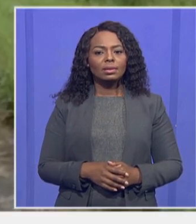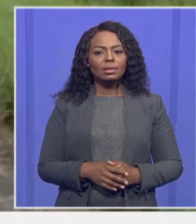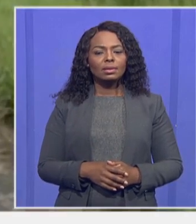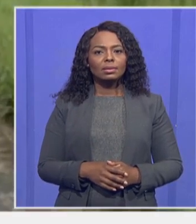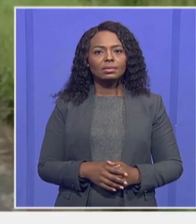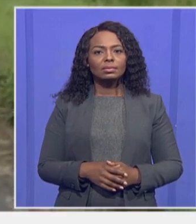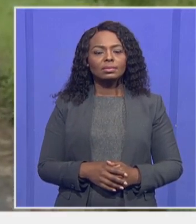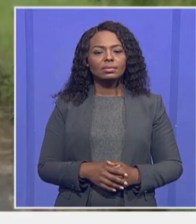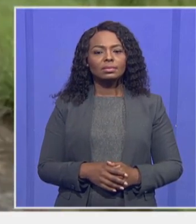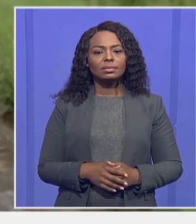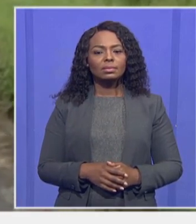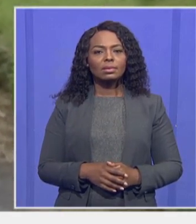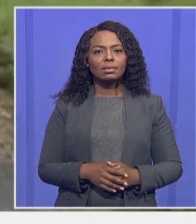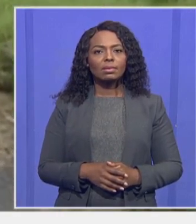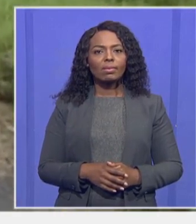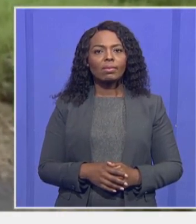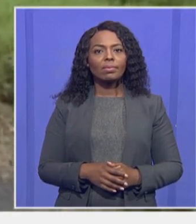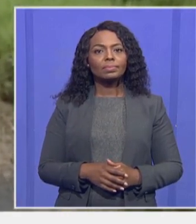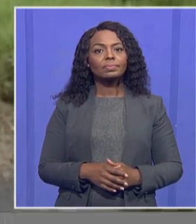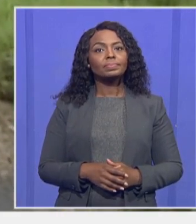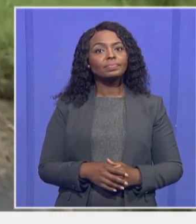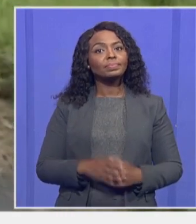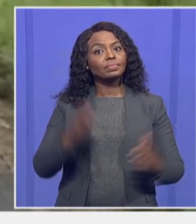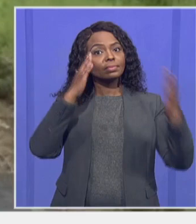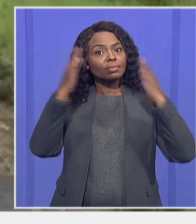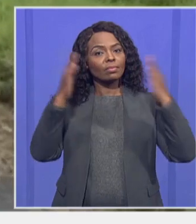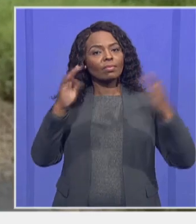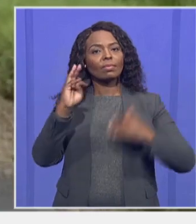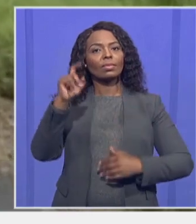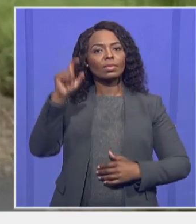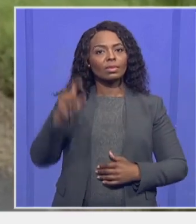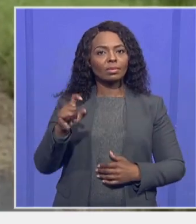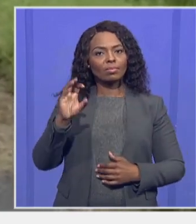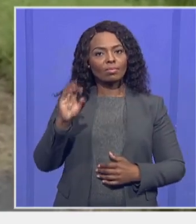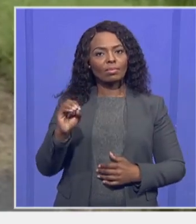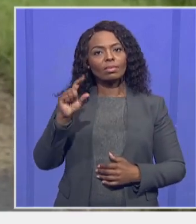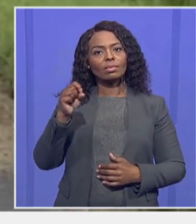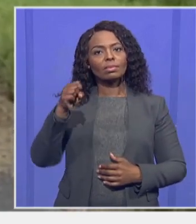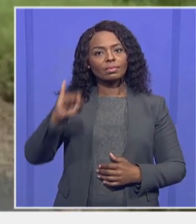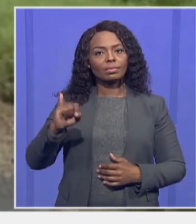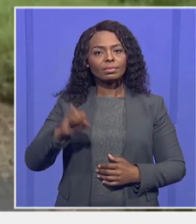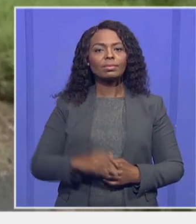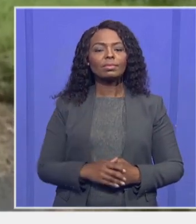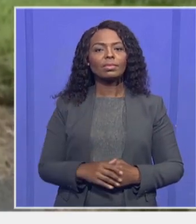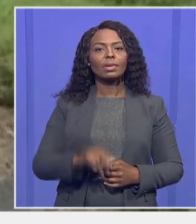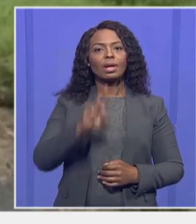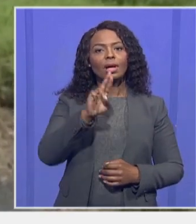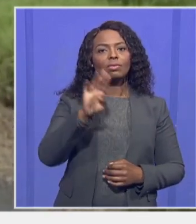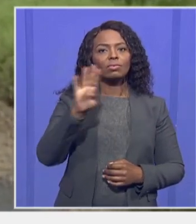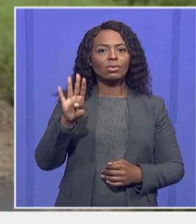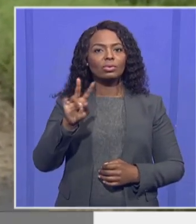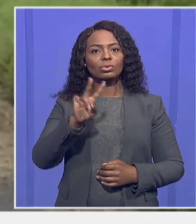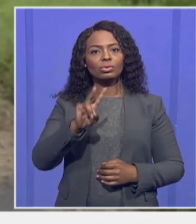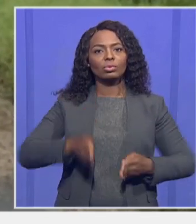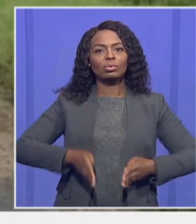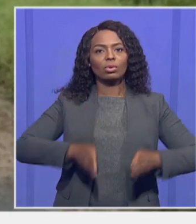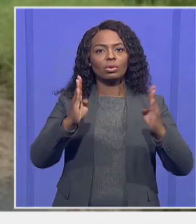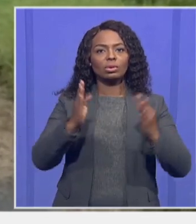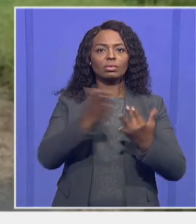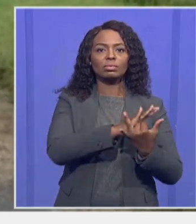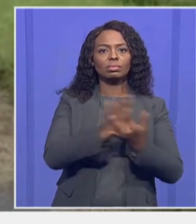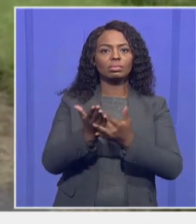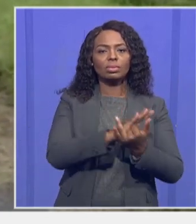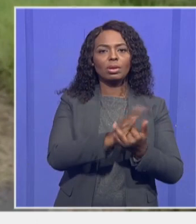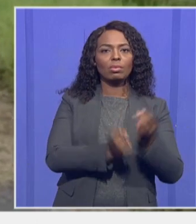Good afternoon to you, Mkolisi, and to our viewers at home. We are still on the R40 road that actually connects Mpumalanga and Limpopo, one of the